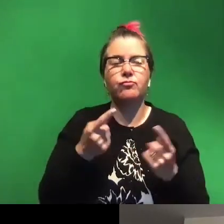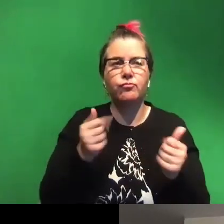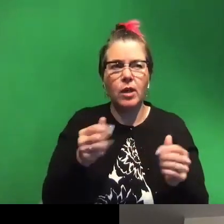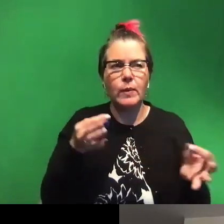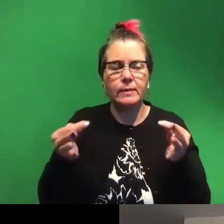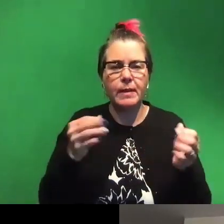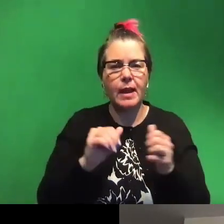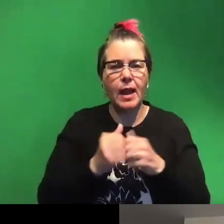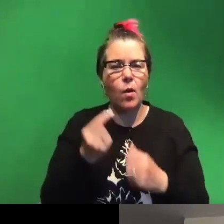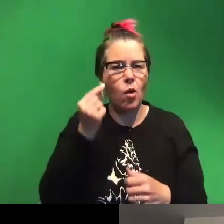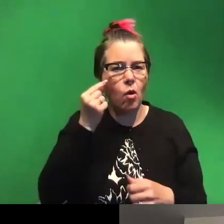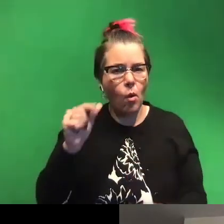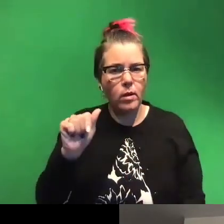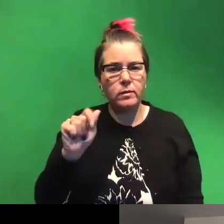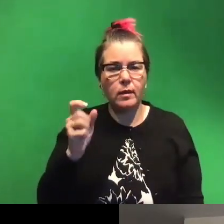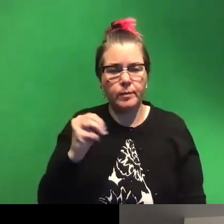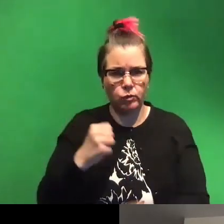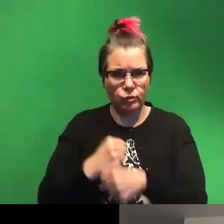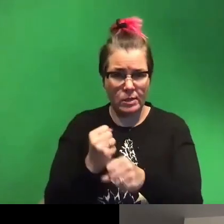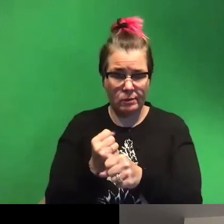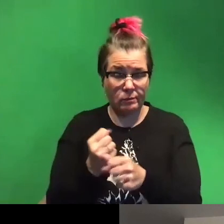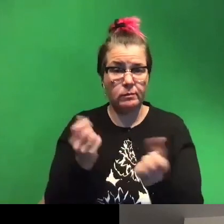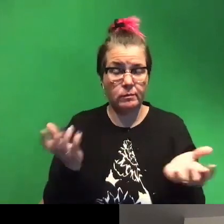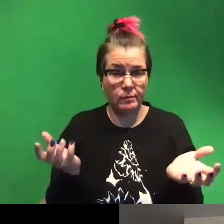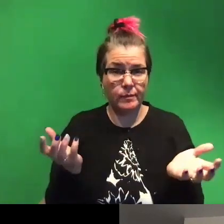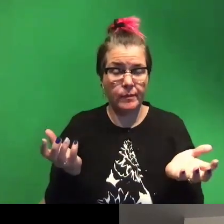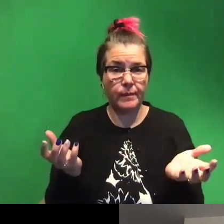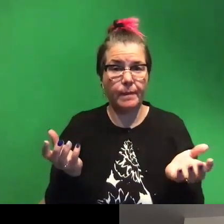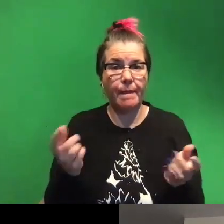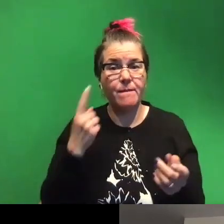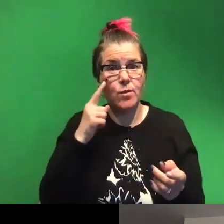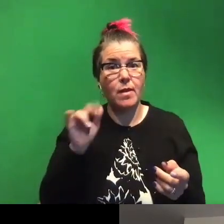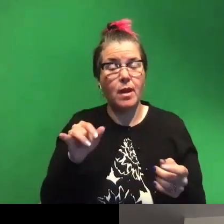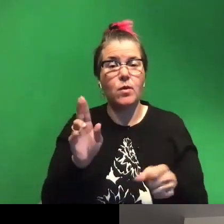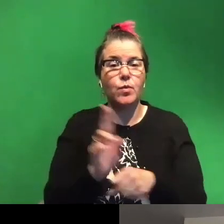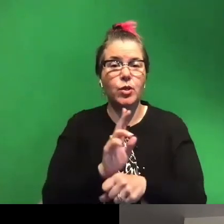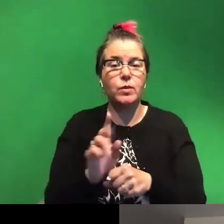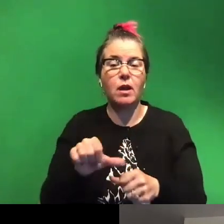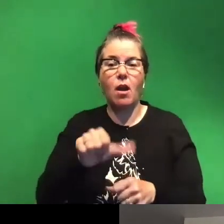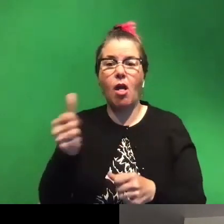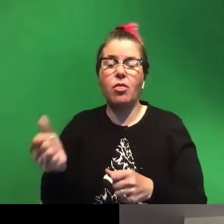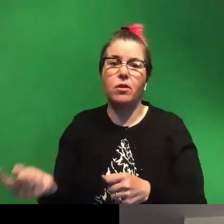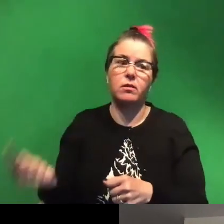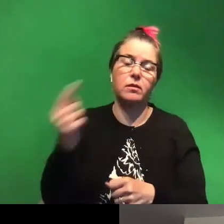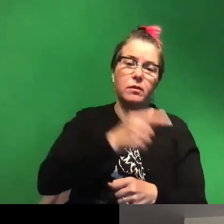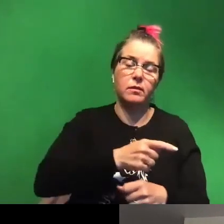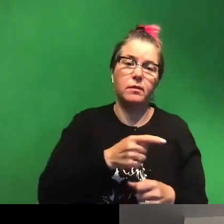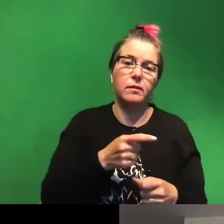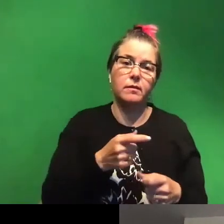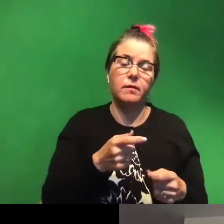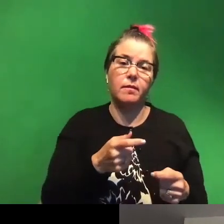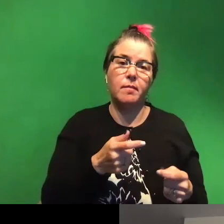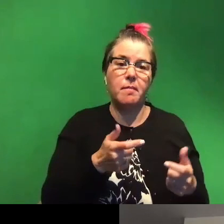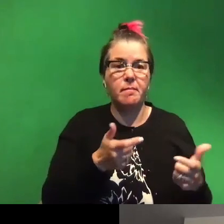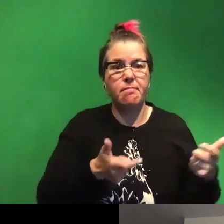the gold atom is created. And for that, we're using the other extreme, which is the